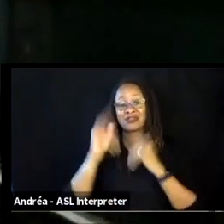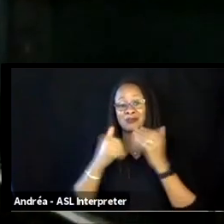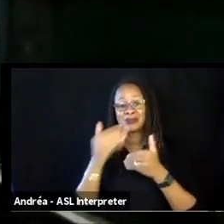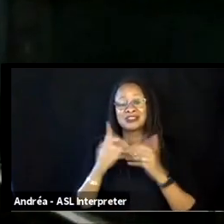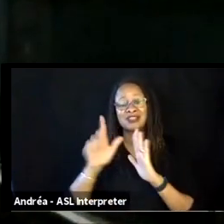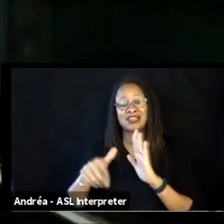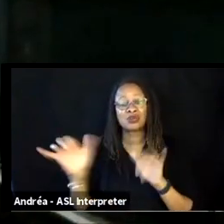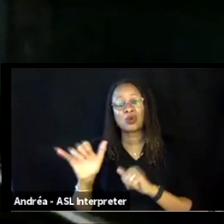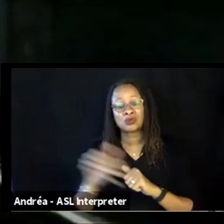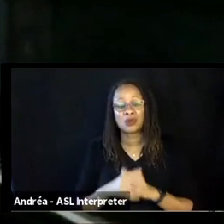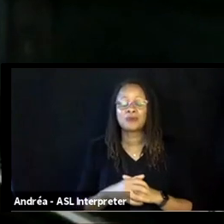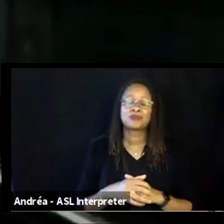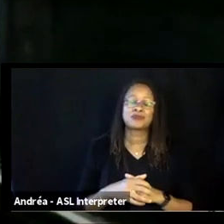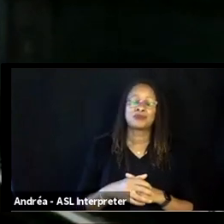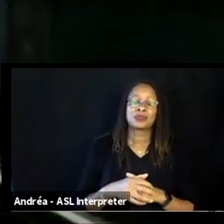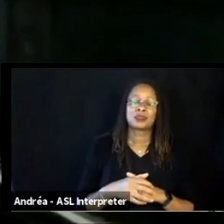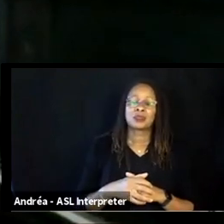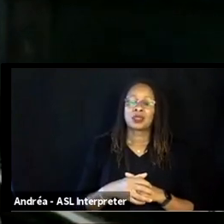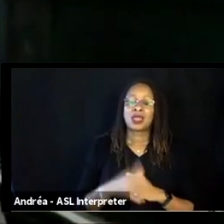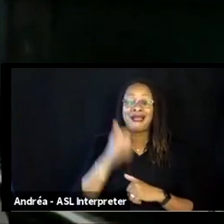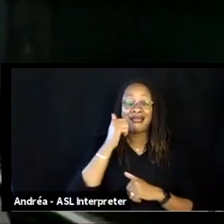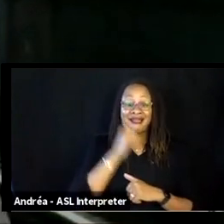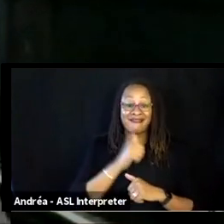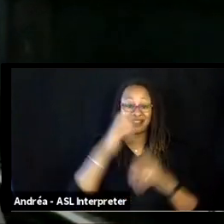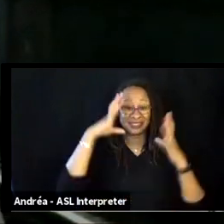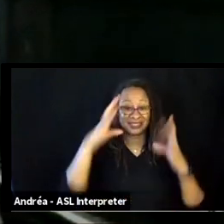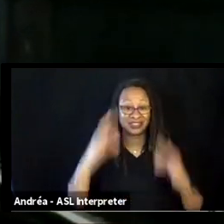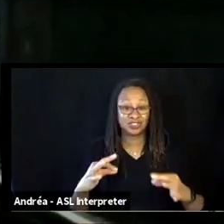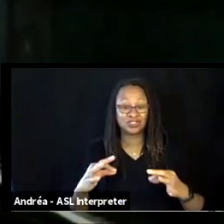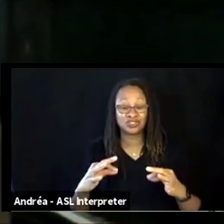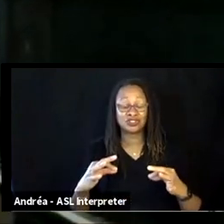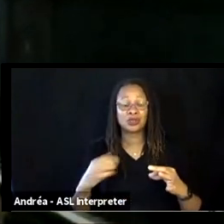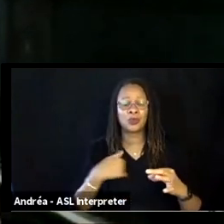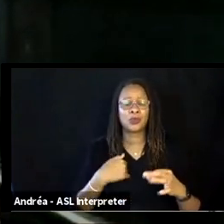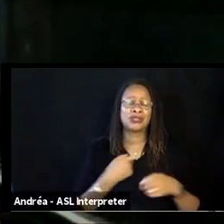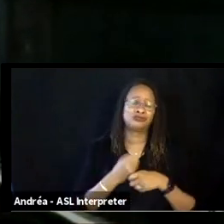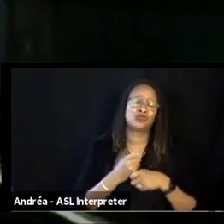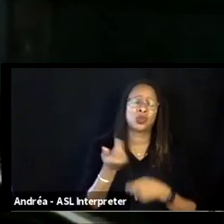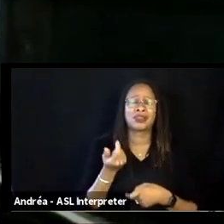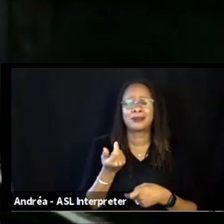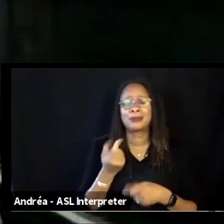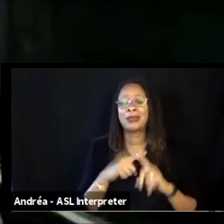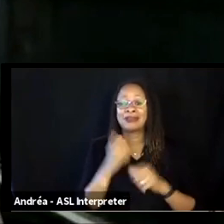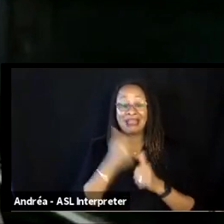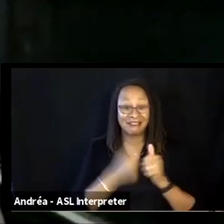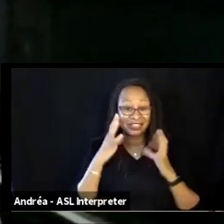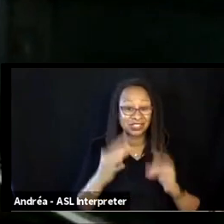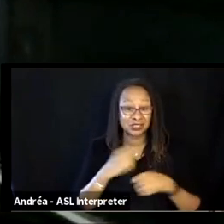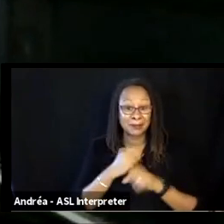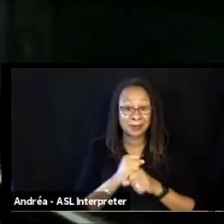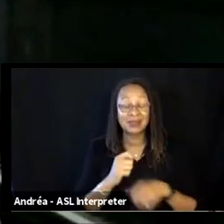down the line too. And every decision, like we joke a little bit, but literally every single decision that's made needs